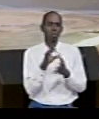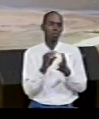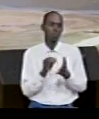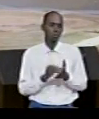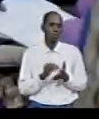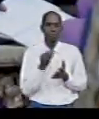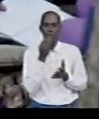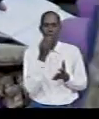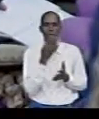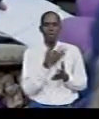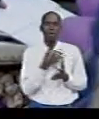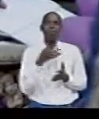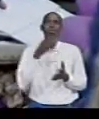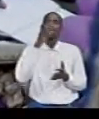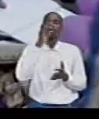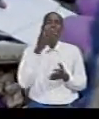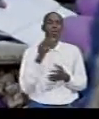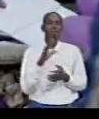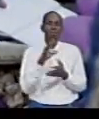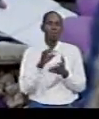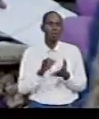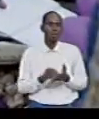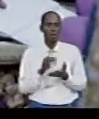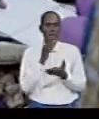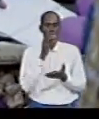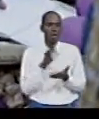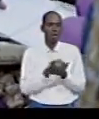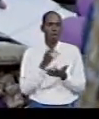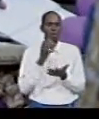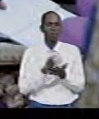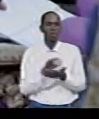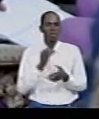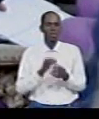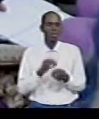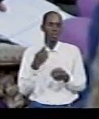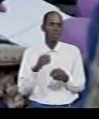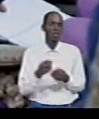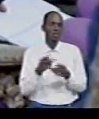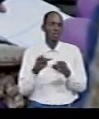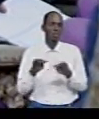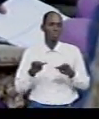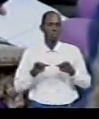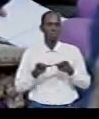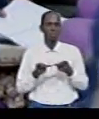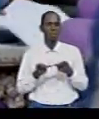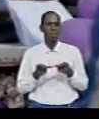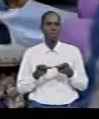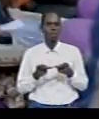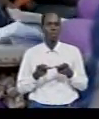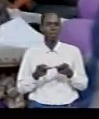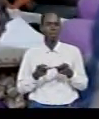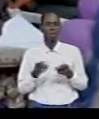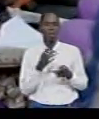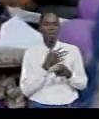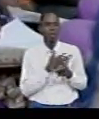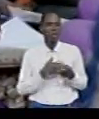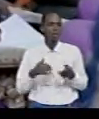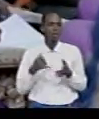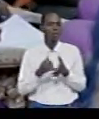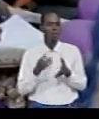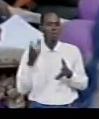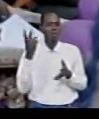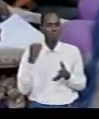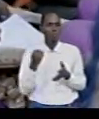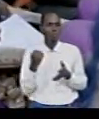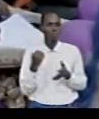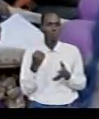drank of his own cup and lay in his bosom and was unto him